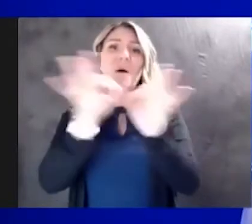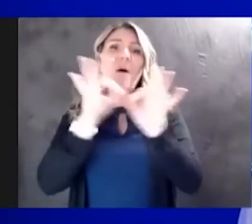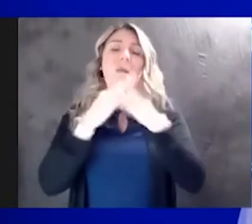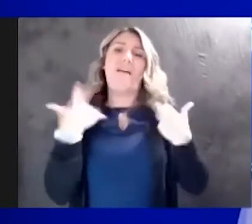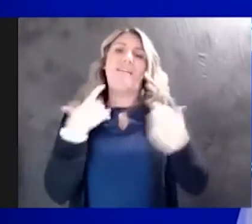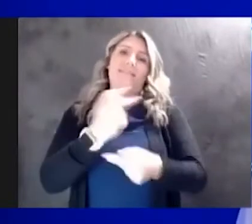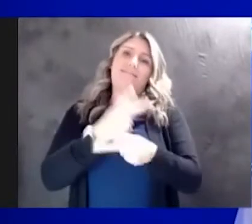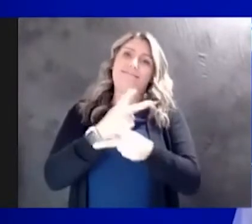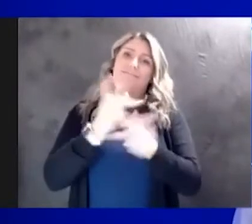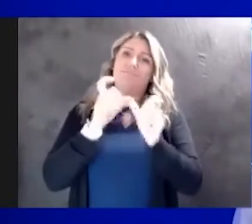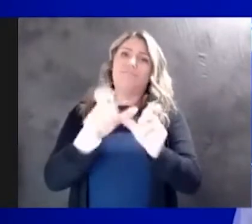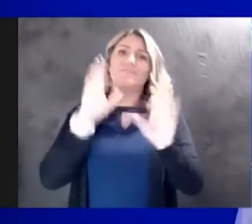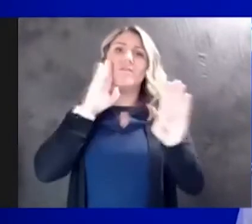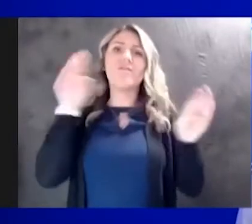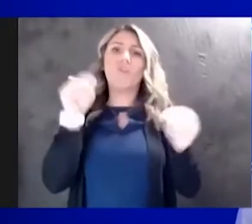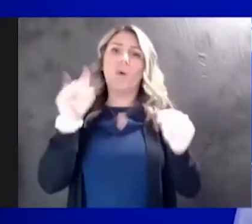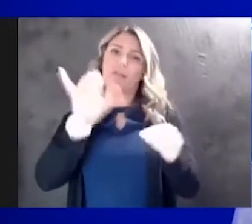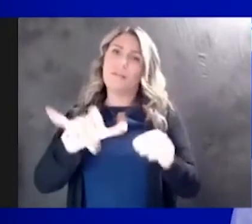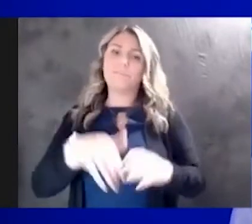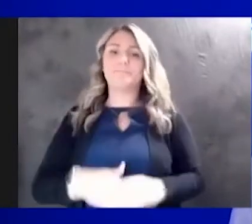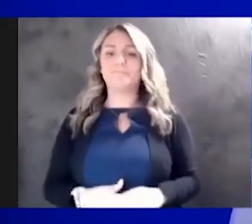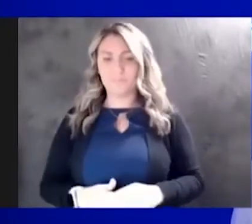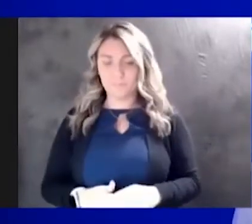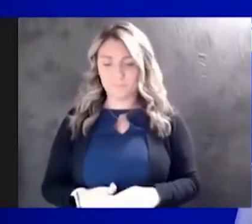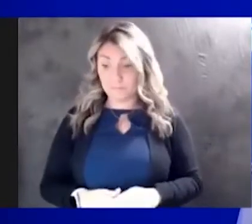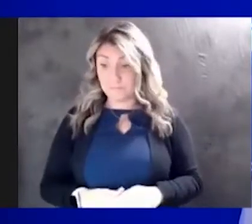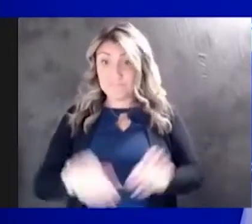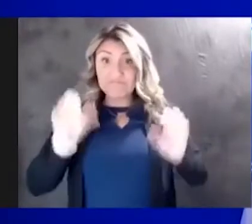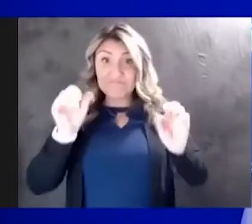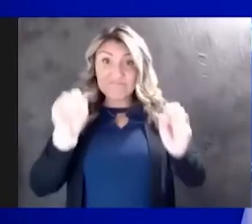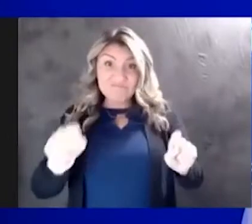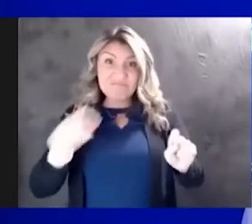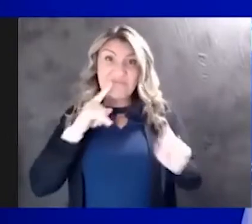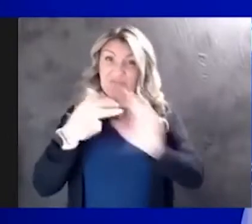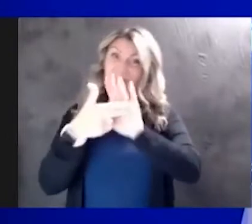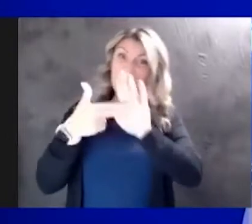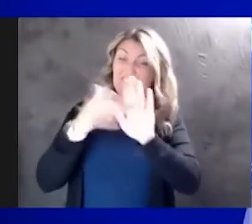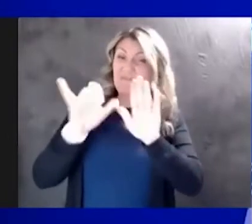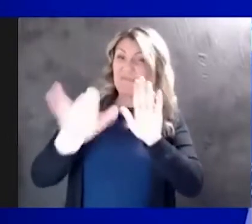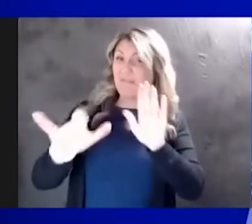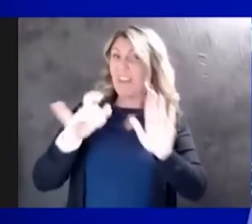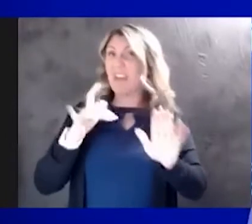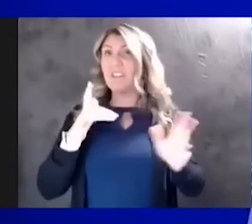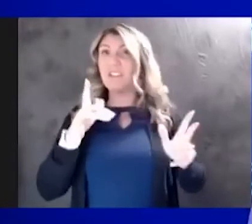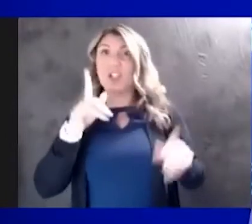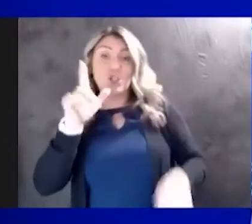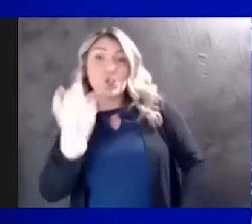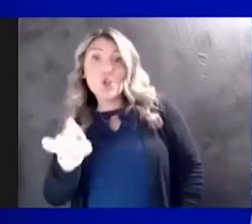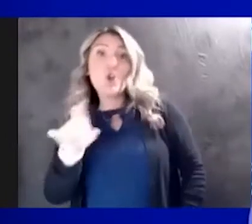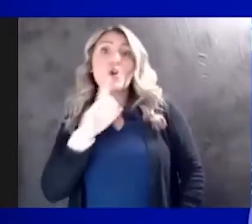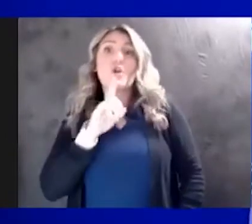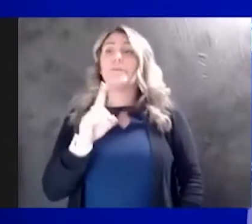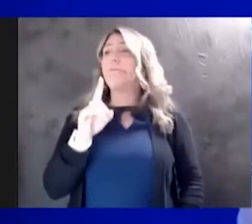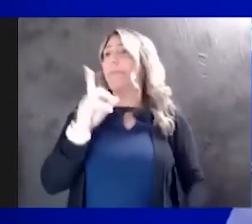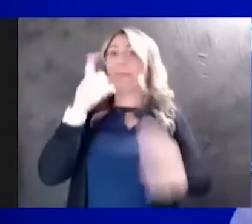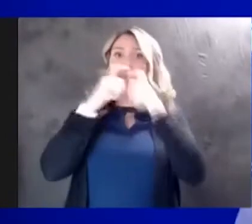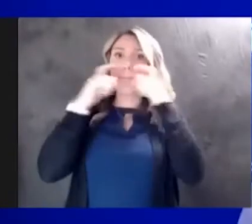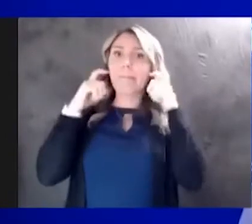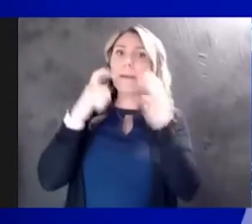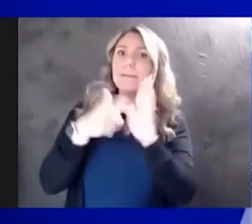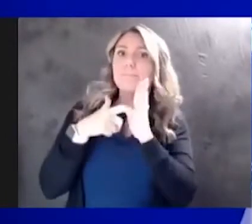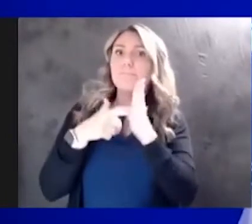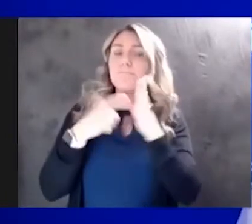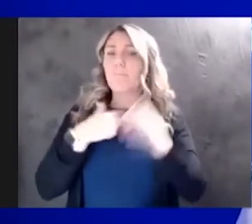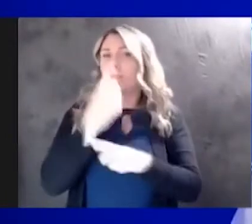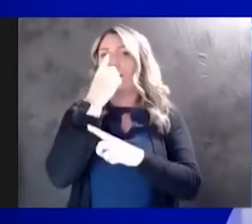on. Can we make that statement about should there be mask mandates? I think when you're